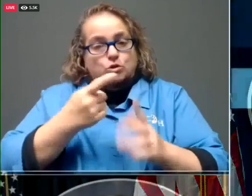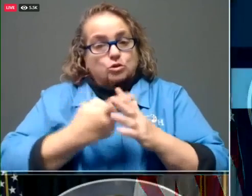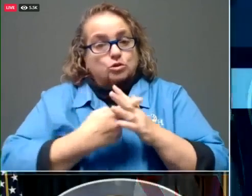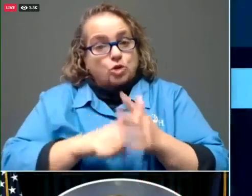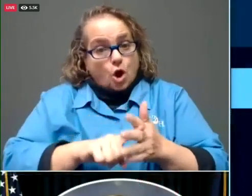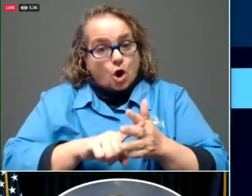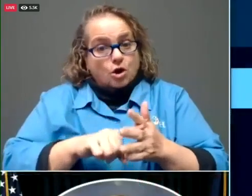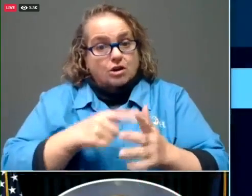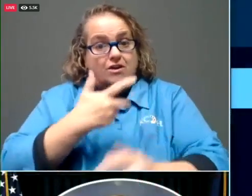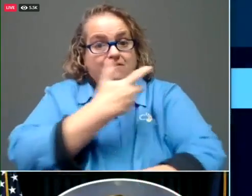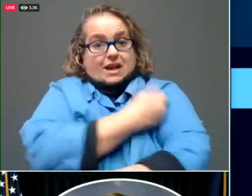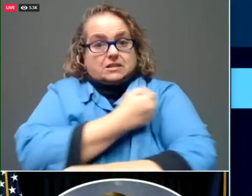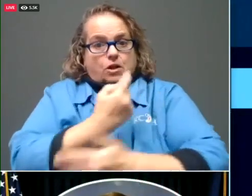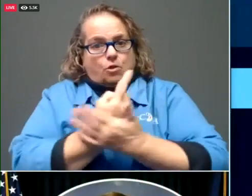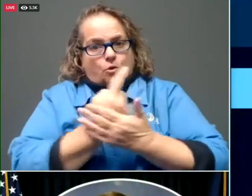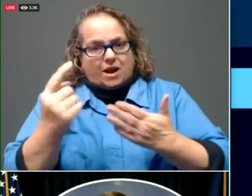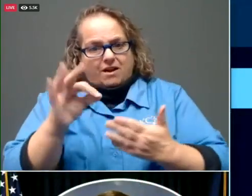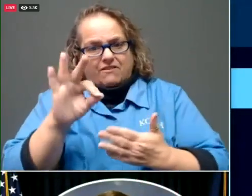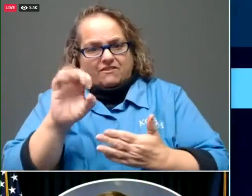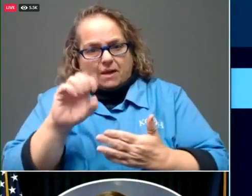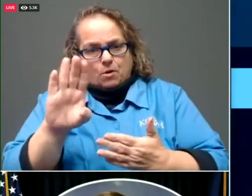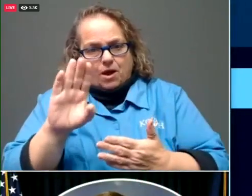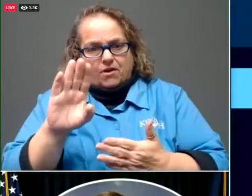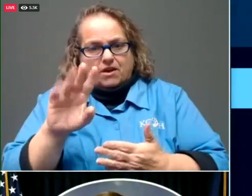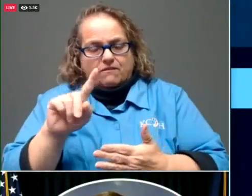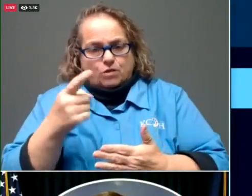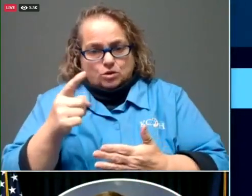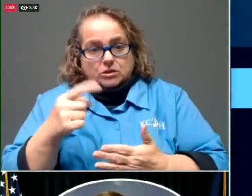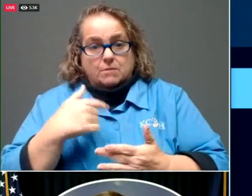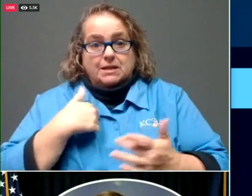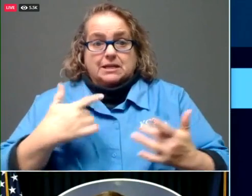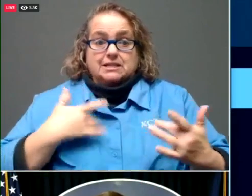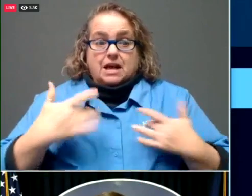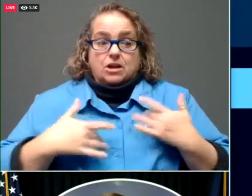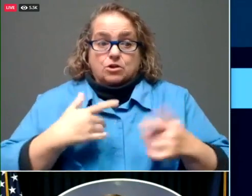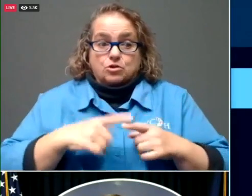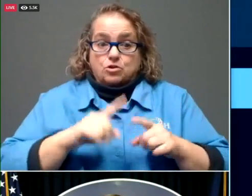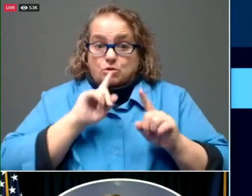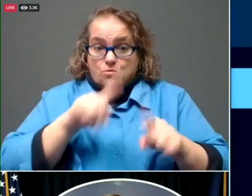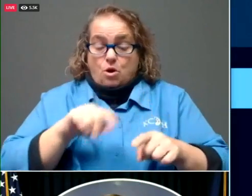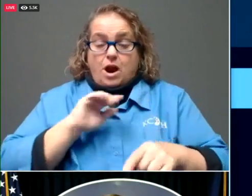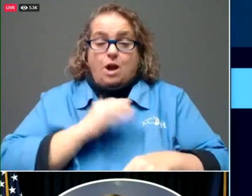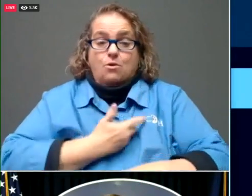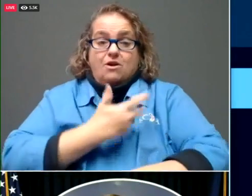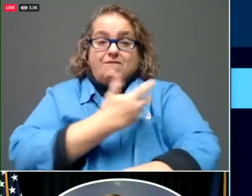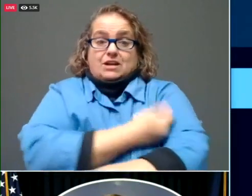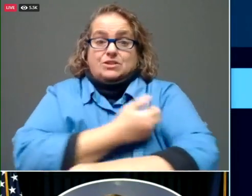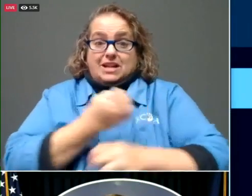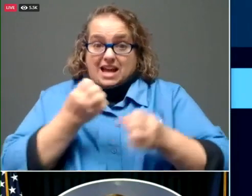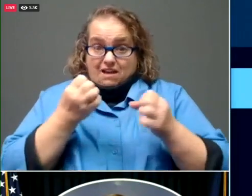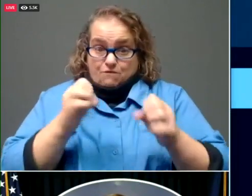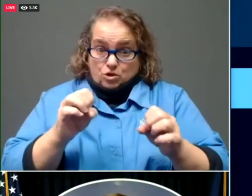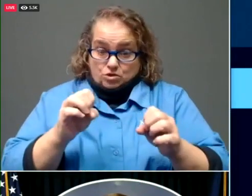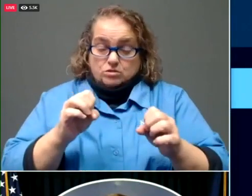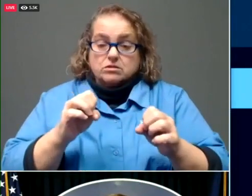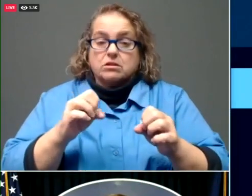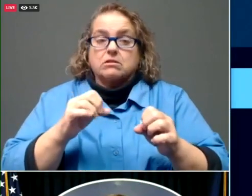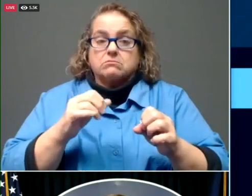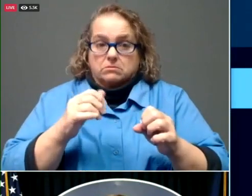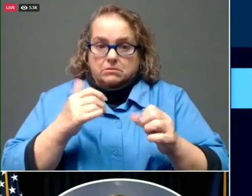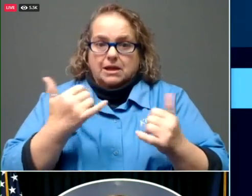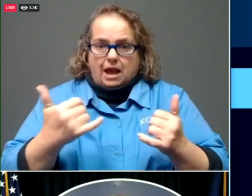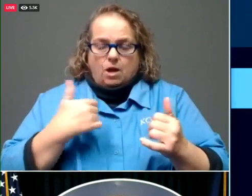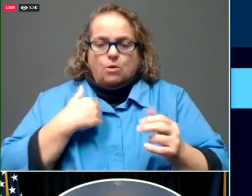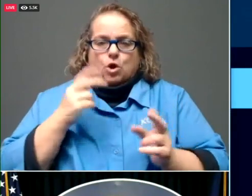the 1st. Well, I'm excited to report that our vaccination efforts are increasing at a rapid